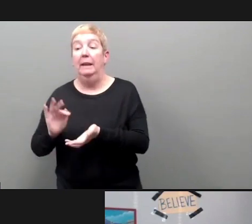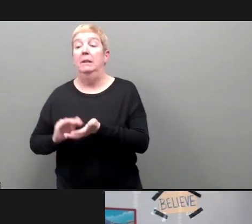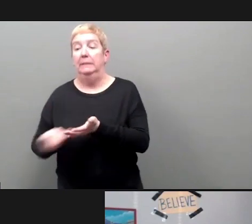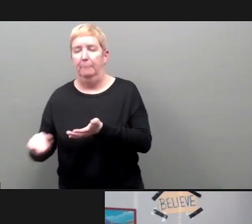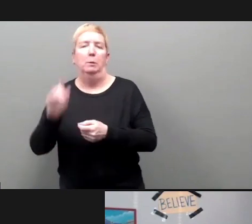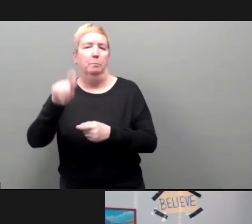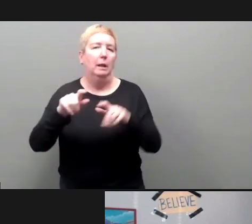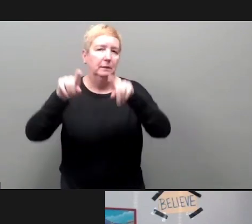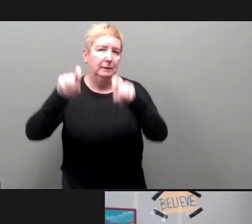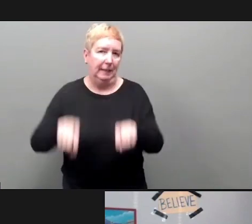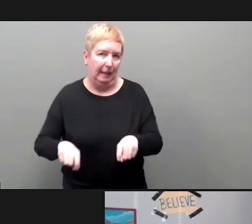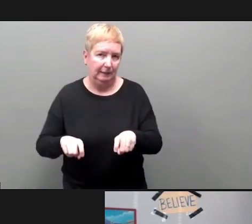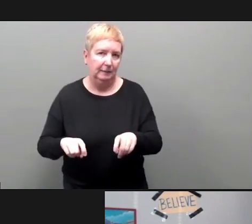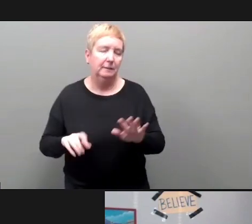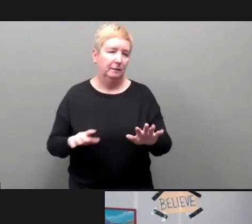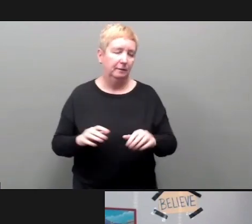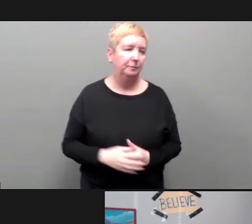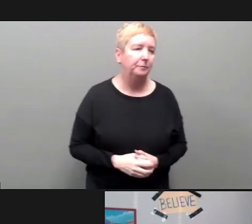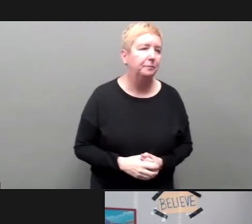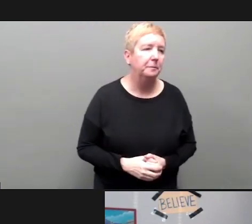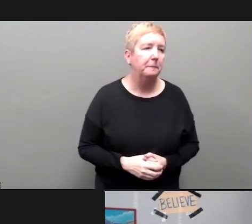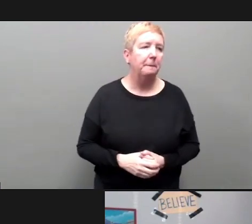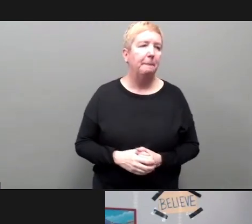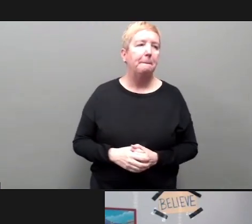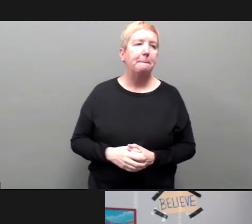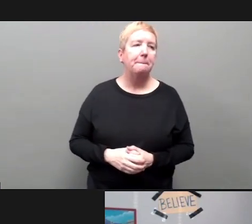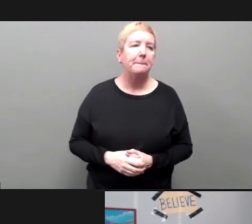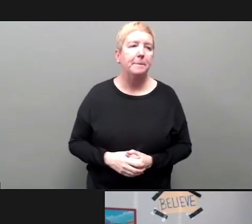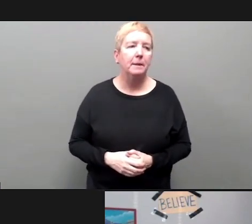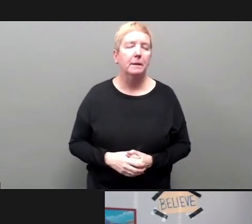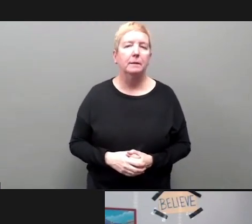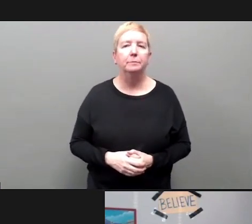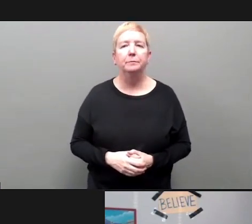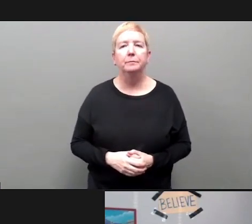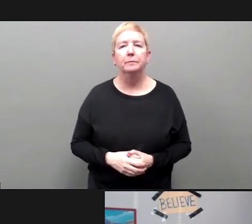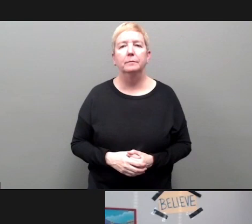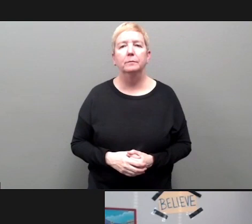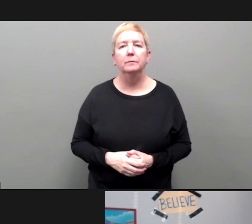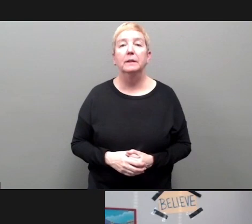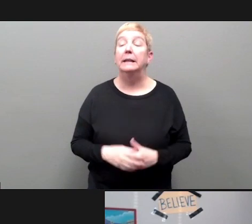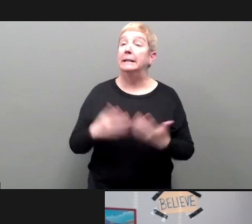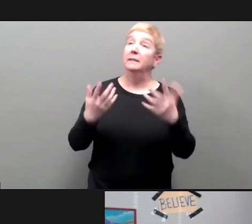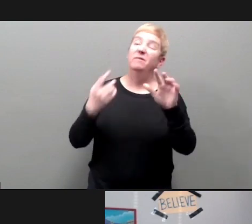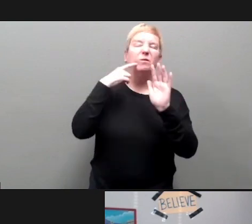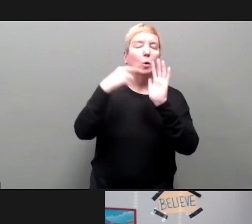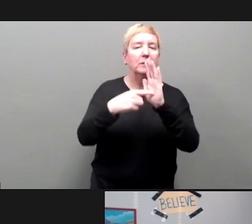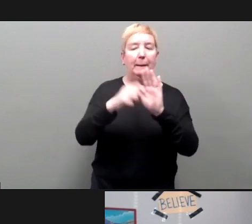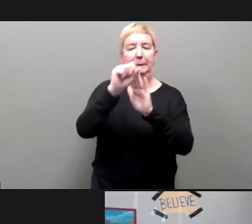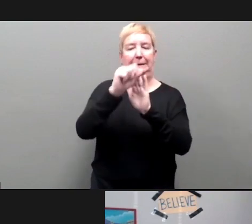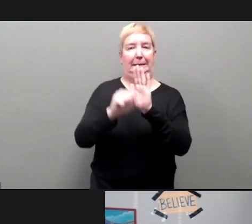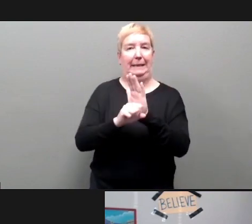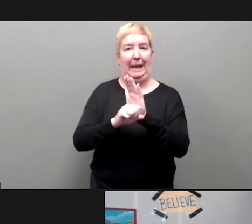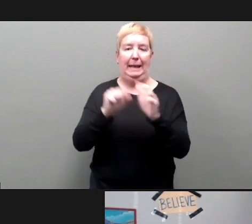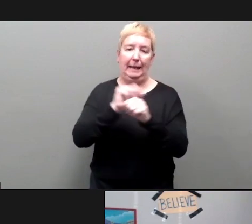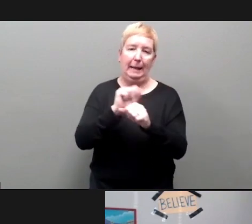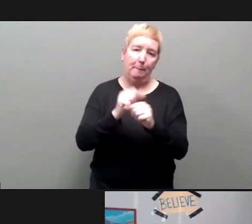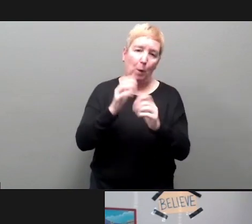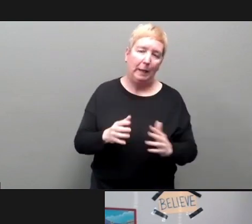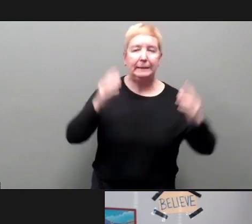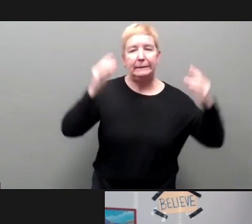some scenarios, like right now, state employees, teachers and school